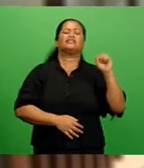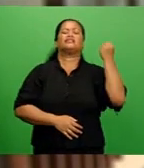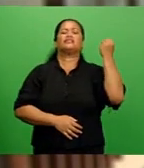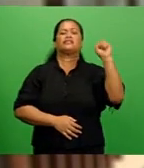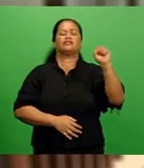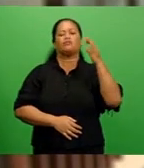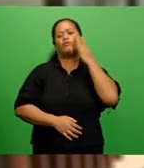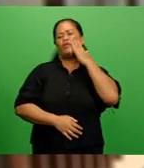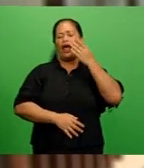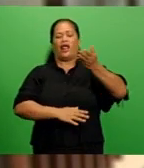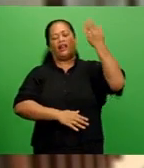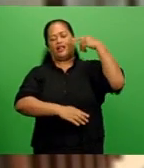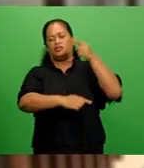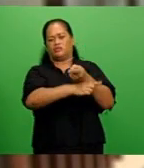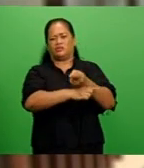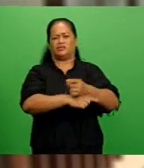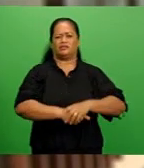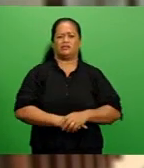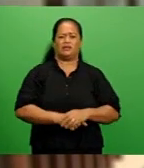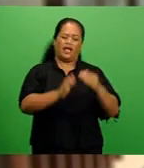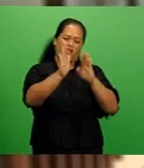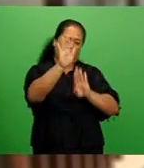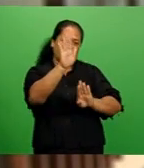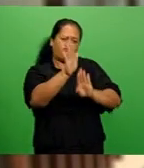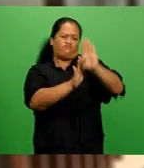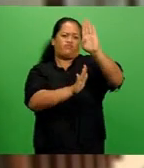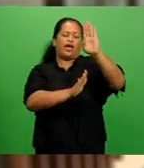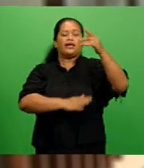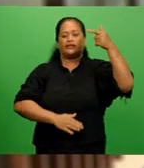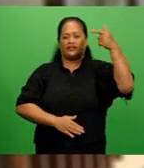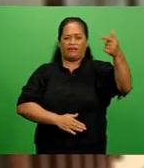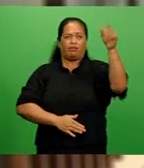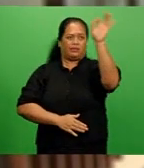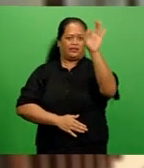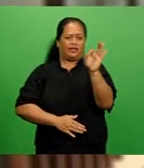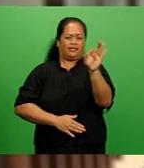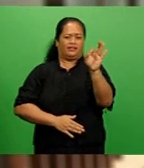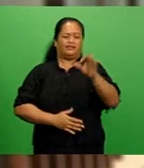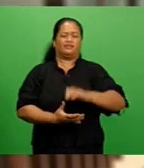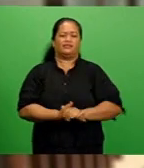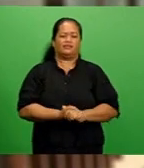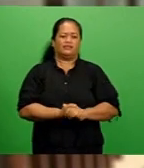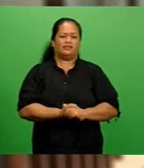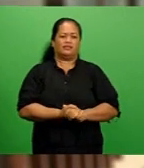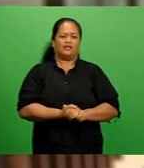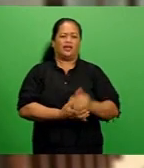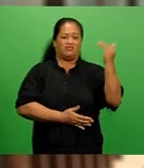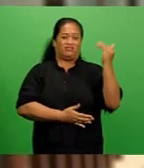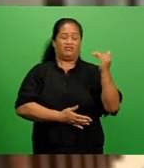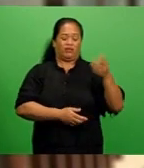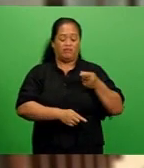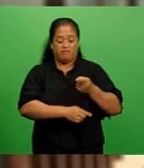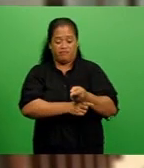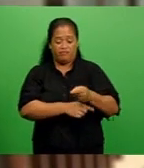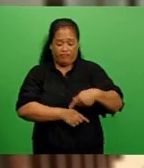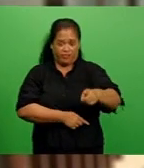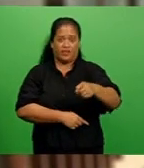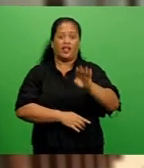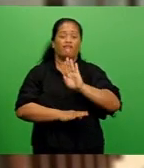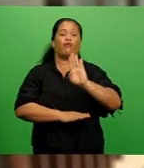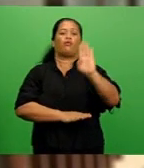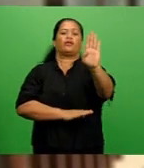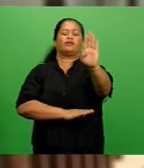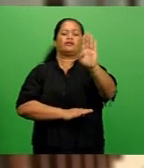also rose by 0.7% and went near all-time highs. The short week ahead will be fairly quiet on the economic calendar, with